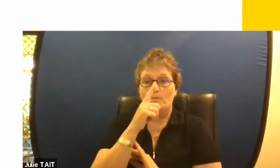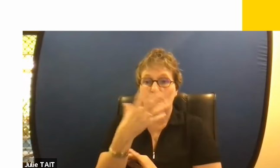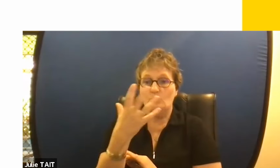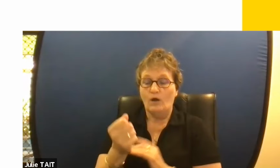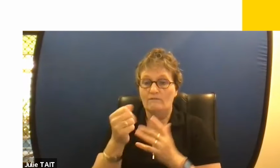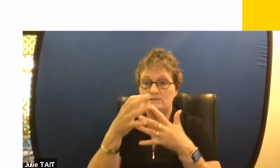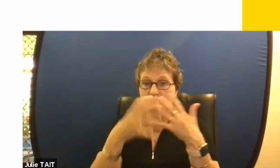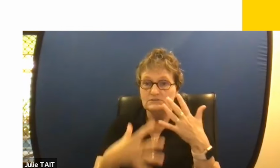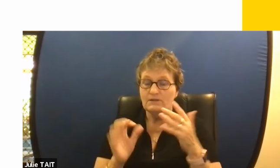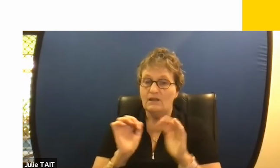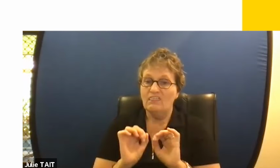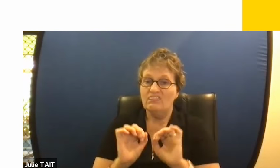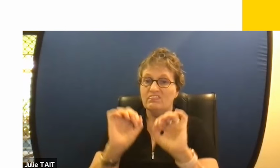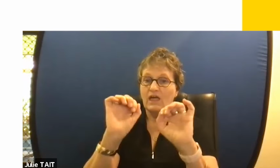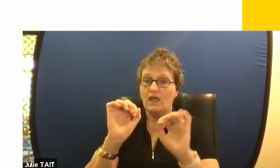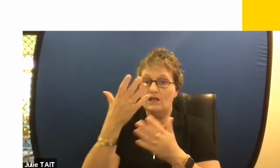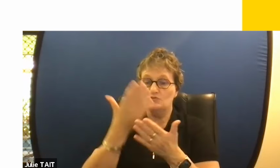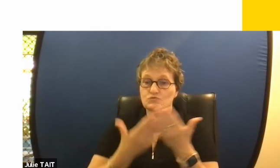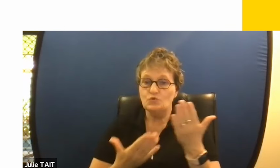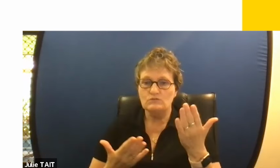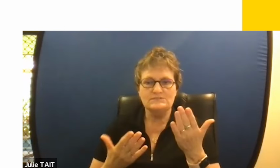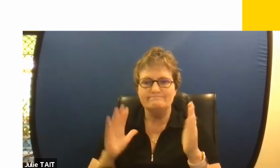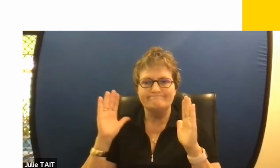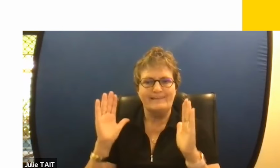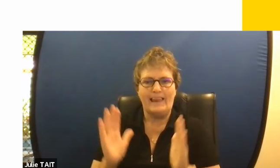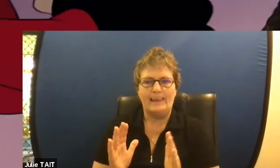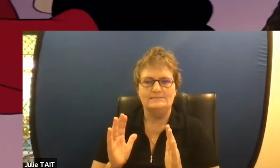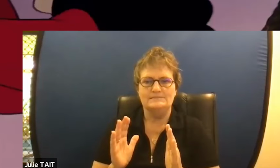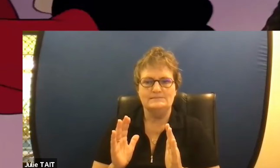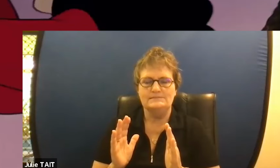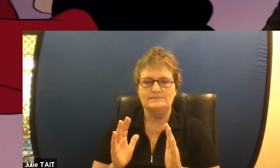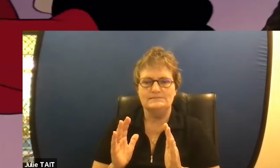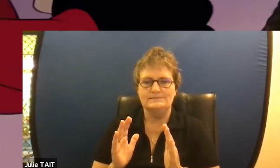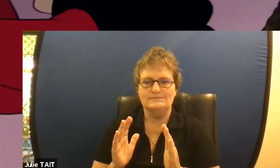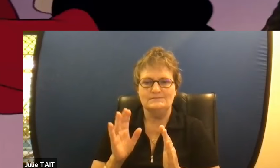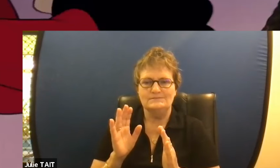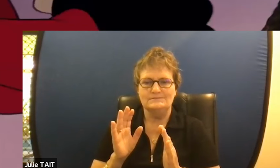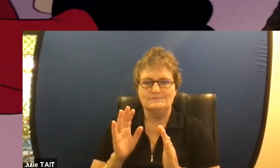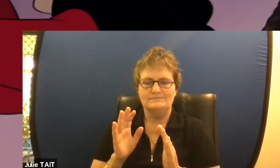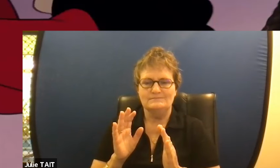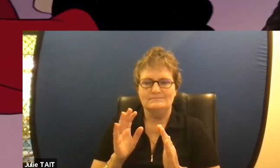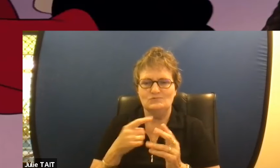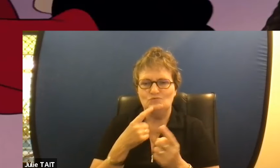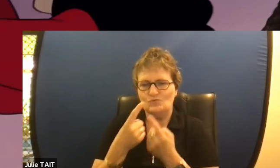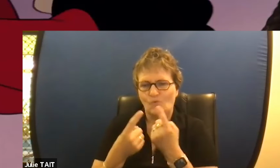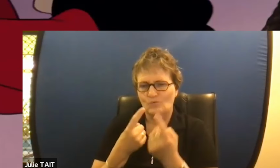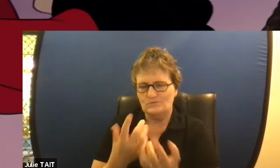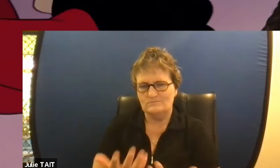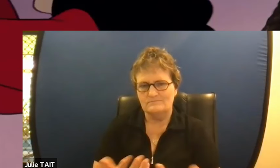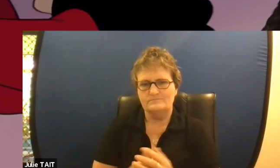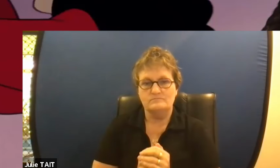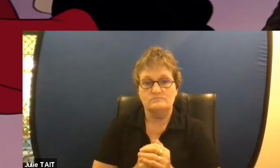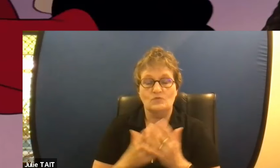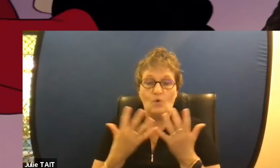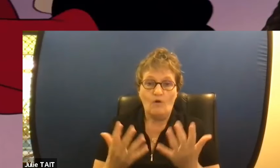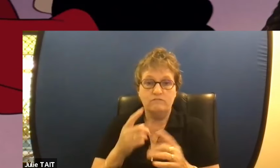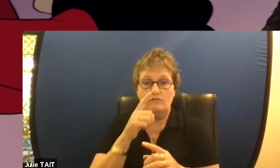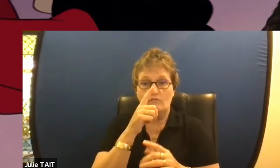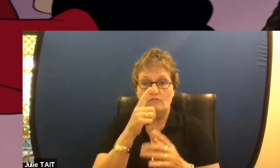their stories are less heard. And often that for people